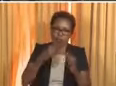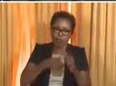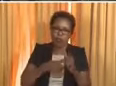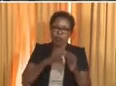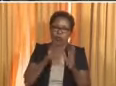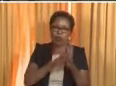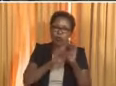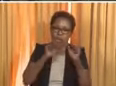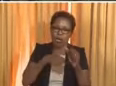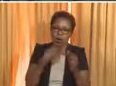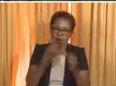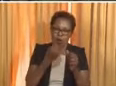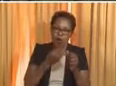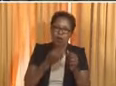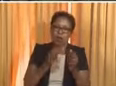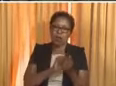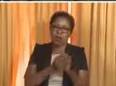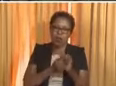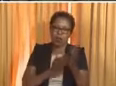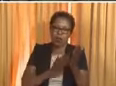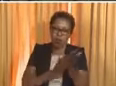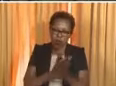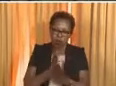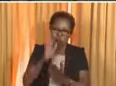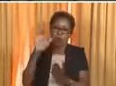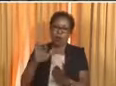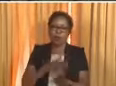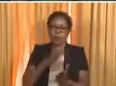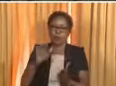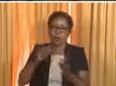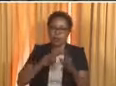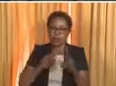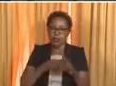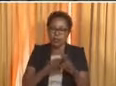amended through a parliamentary initiative.